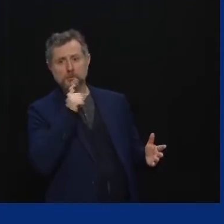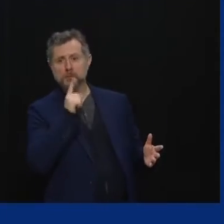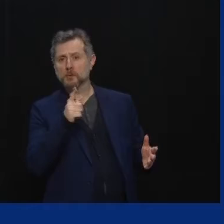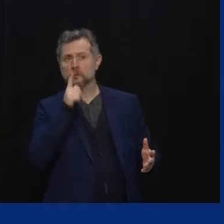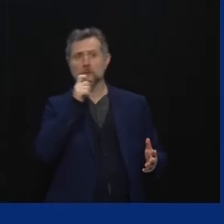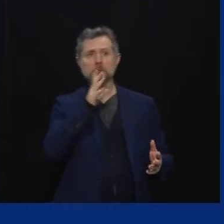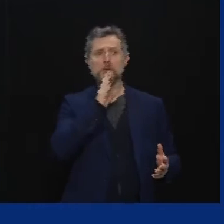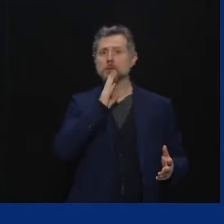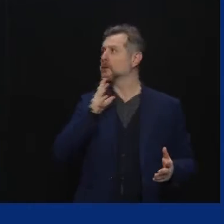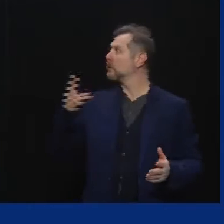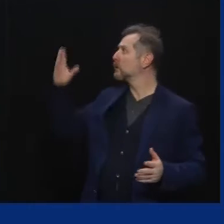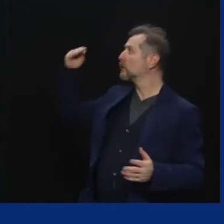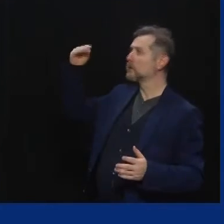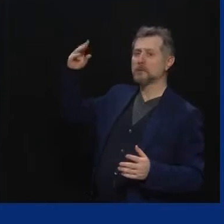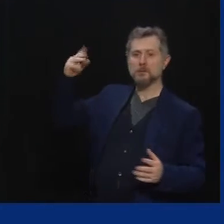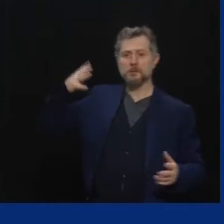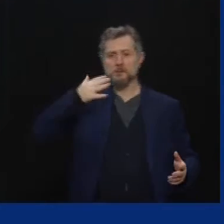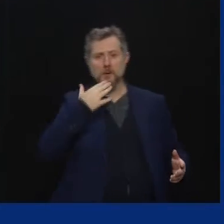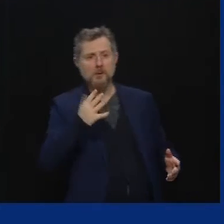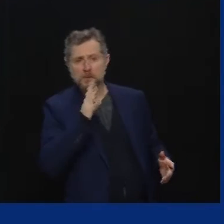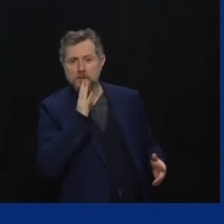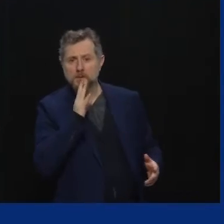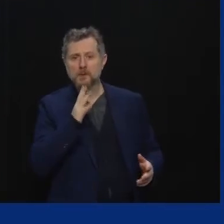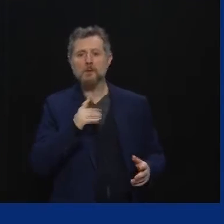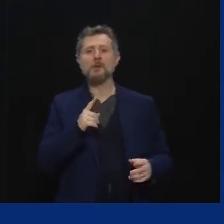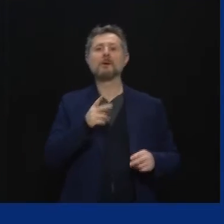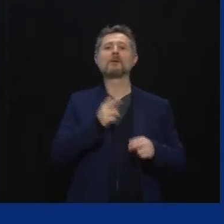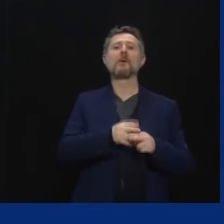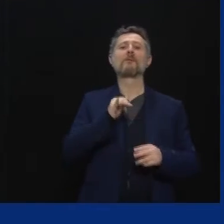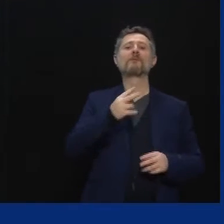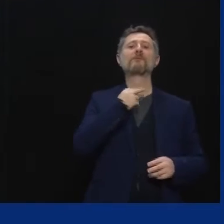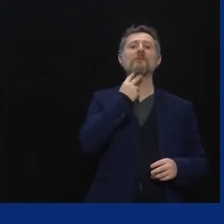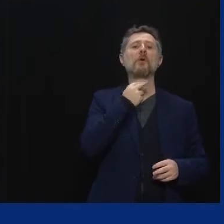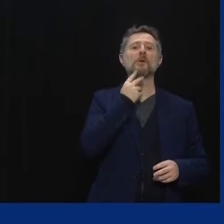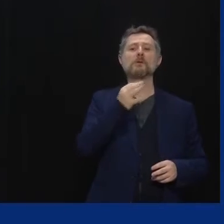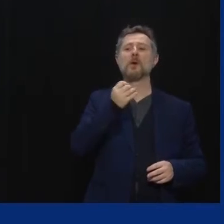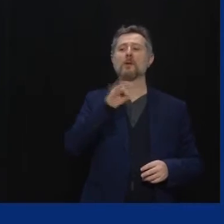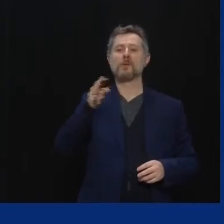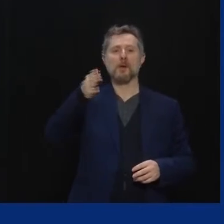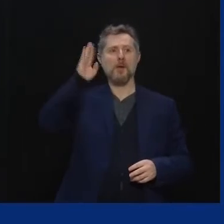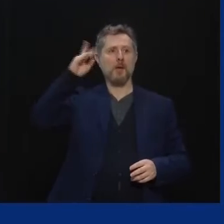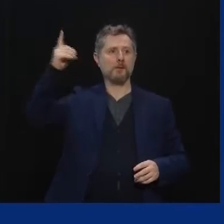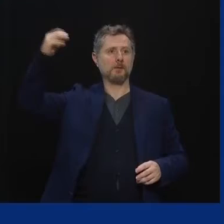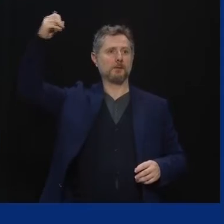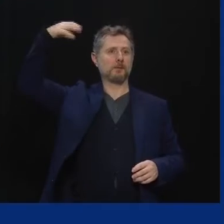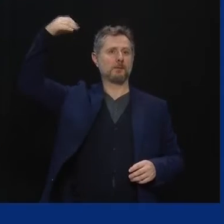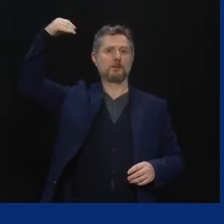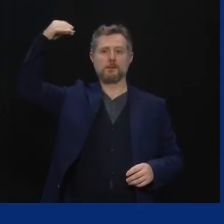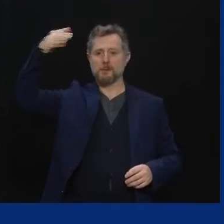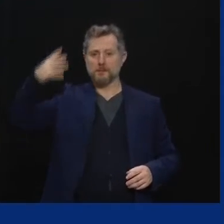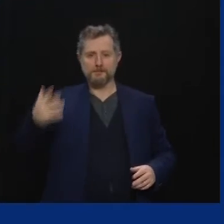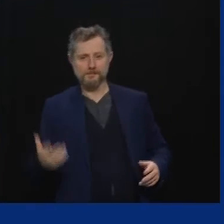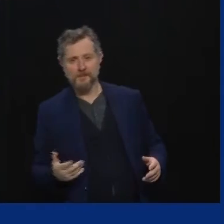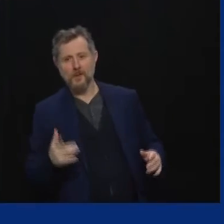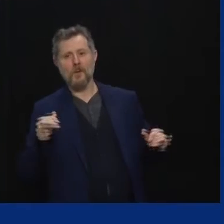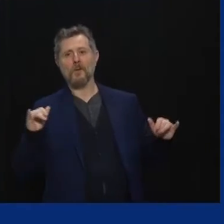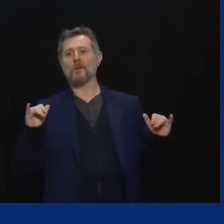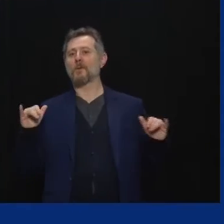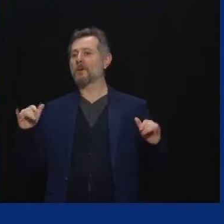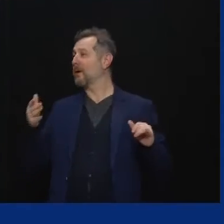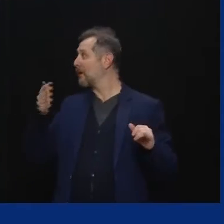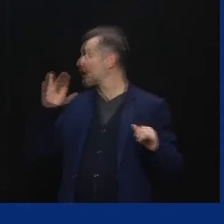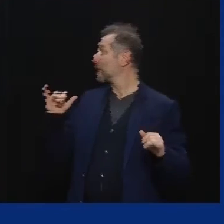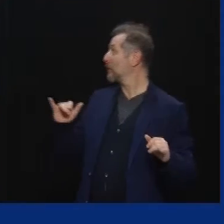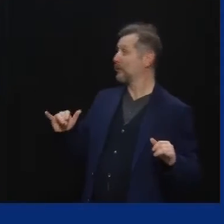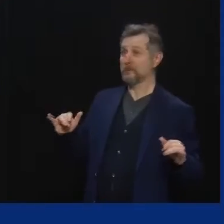We call that God. That's God. Well, I just want everybody to be aware